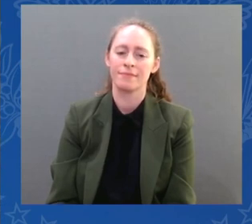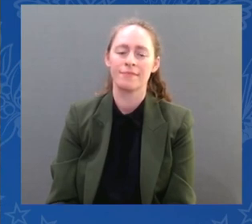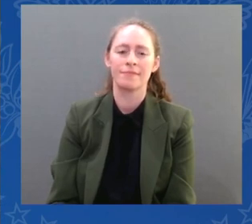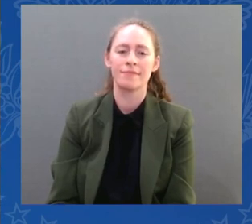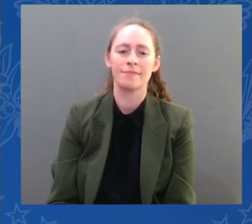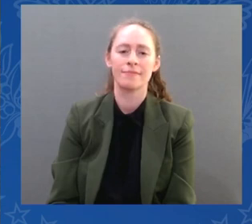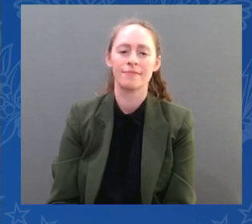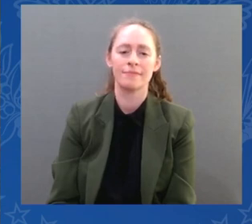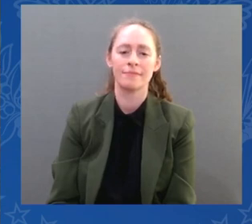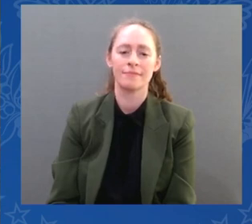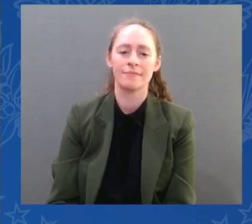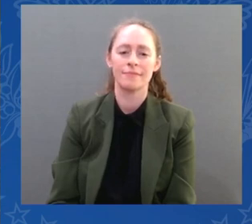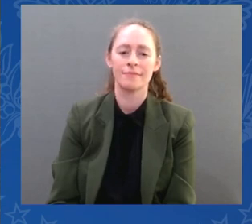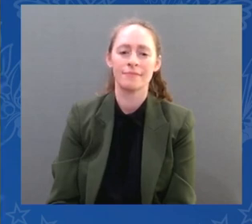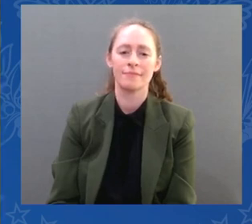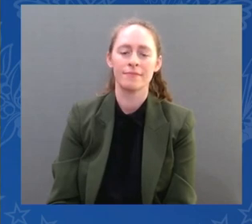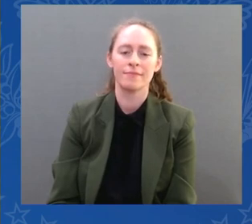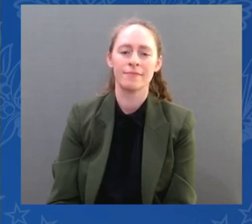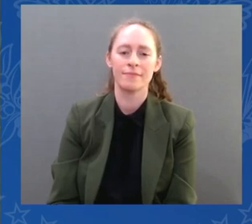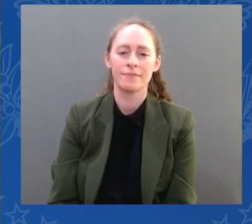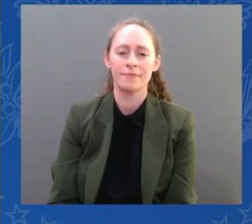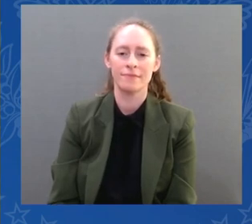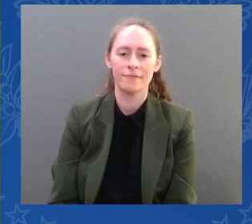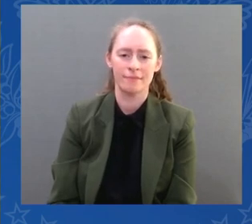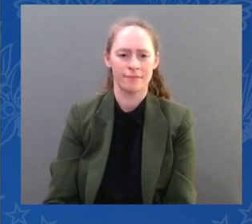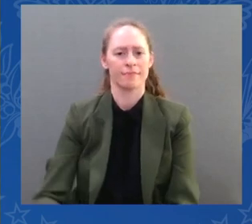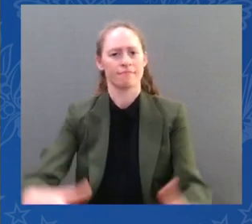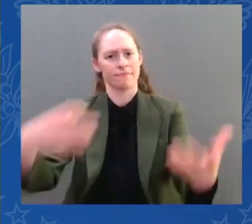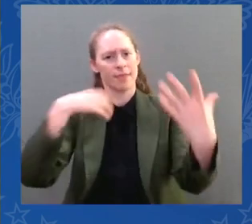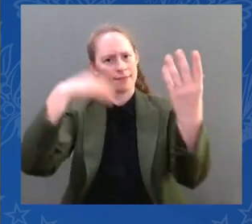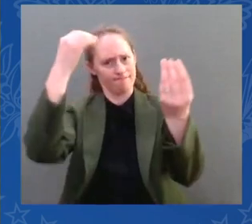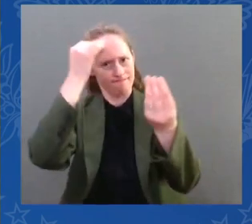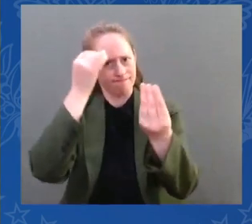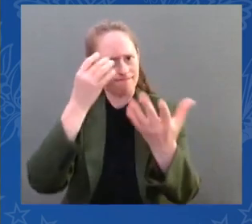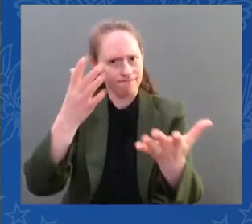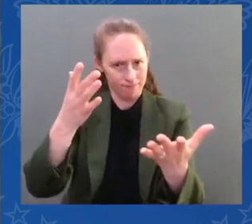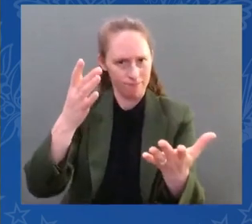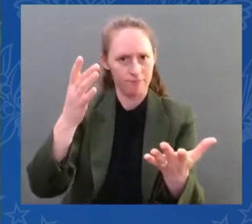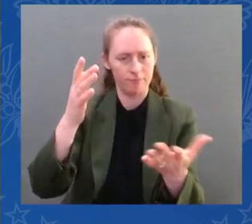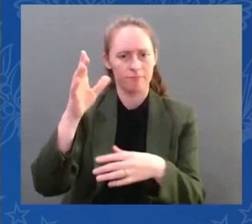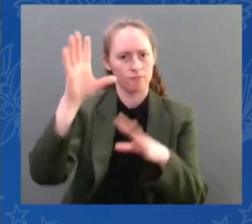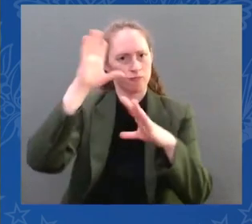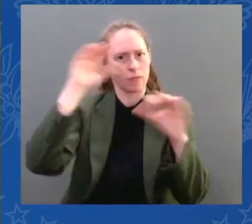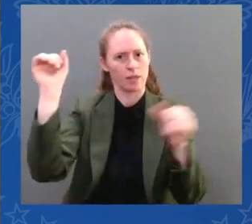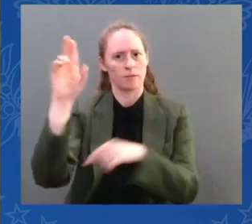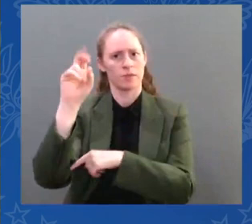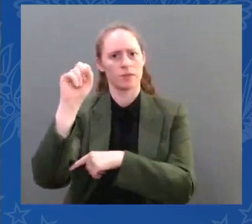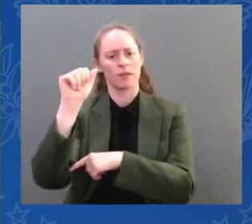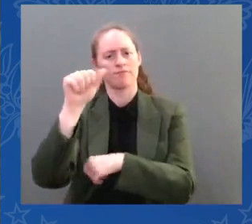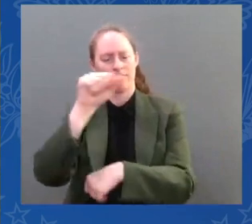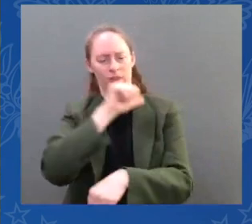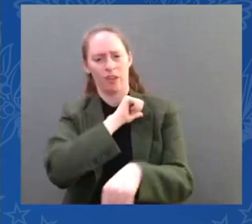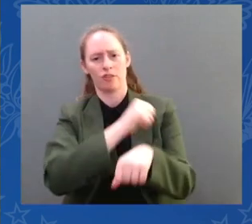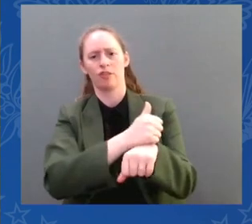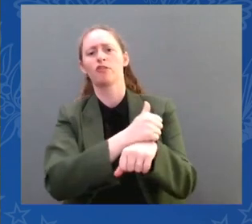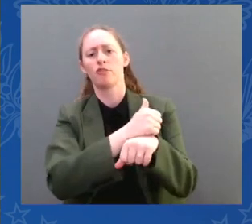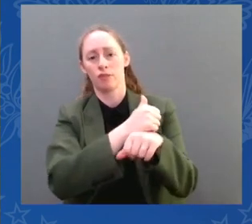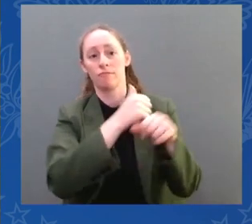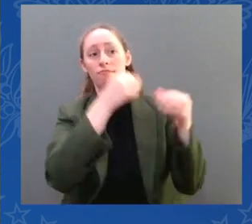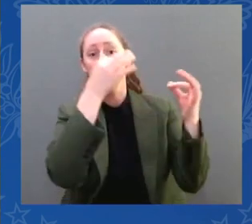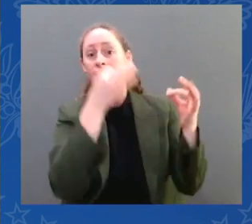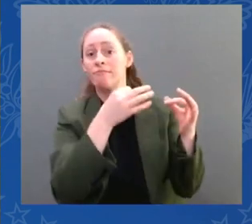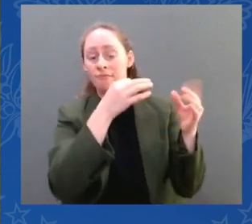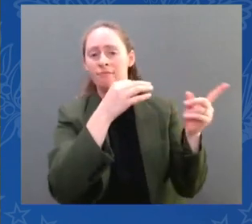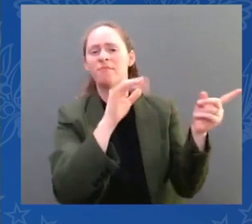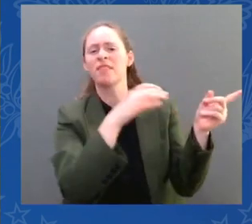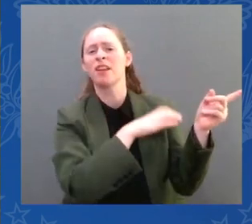Attention to orders. The President of the United States of America, authorized by Act of Congress, March 3, 1863,